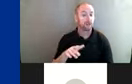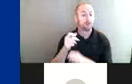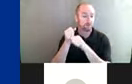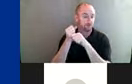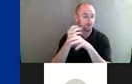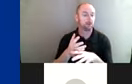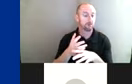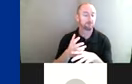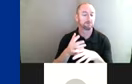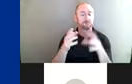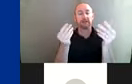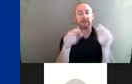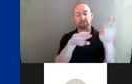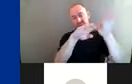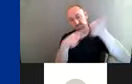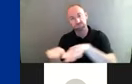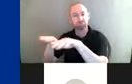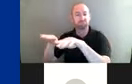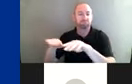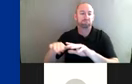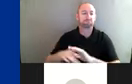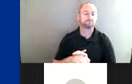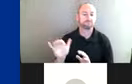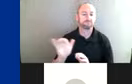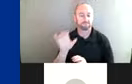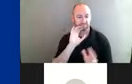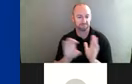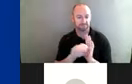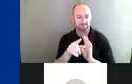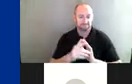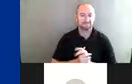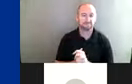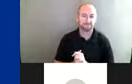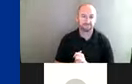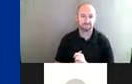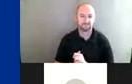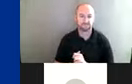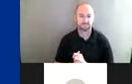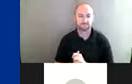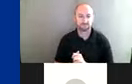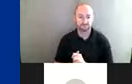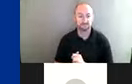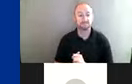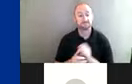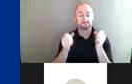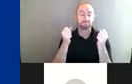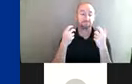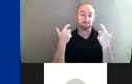cause landslide type bank collapses like you see here, which can be very